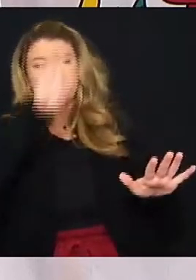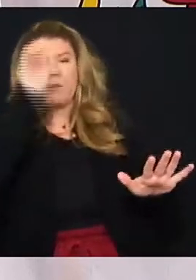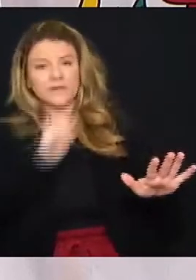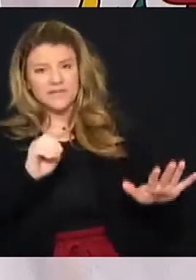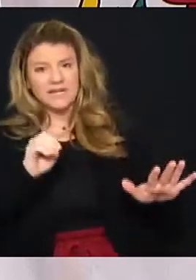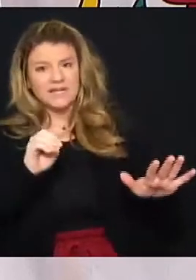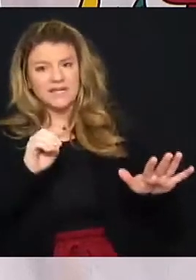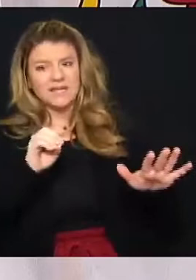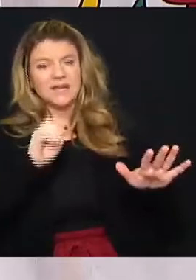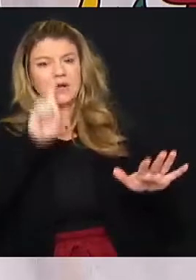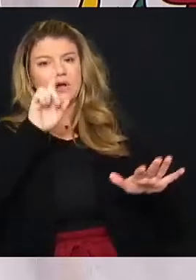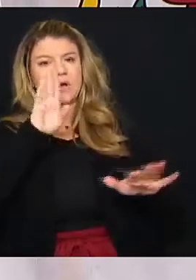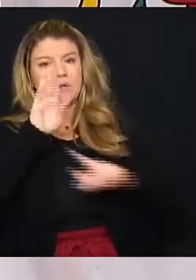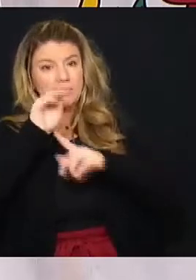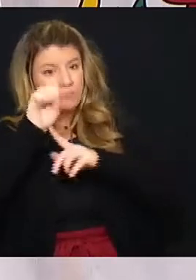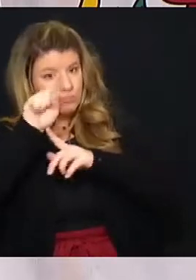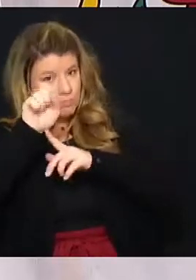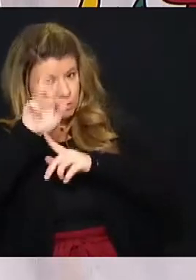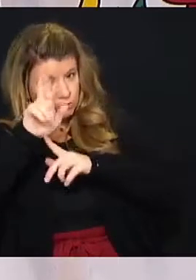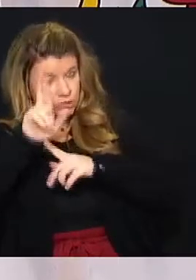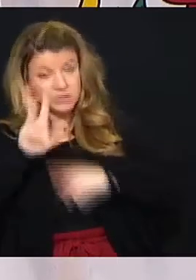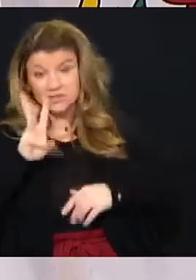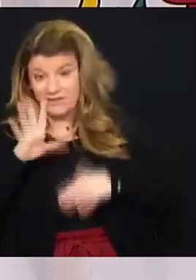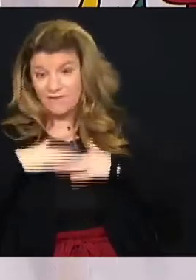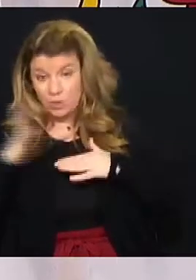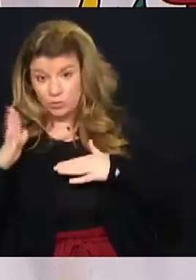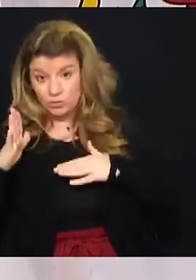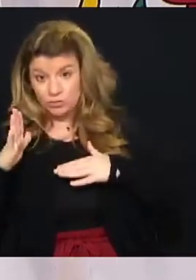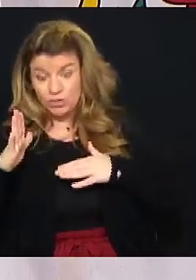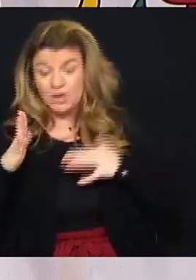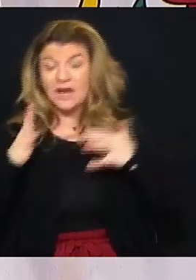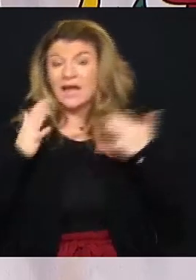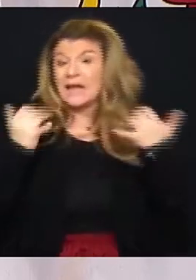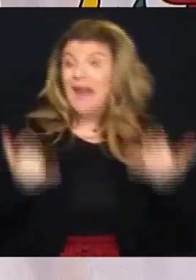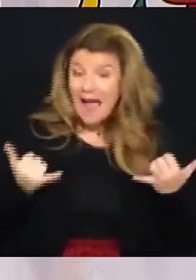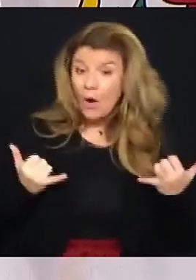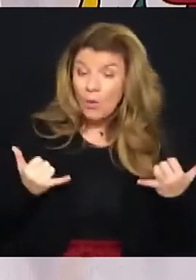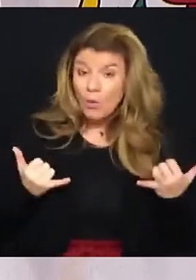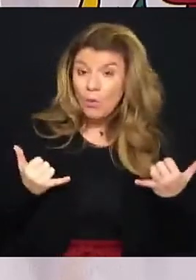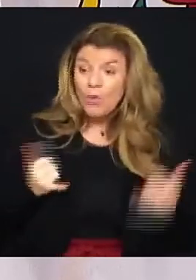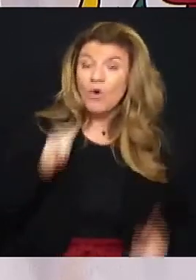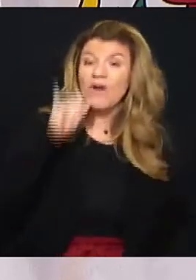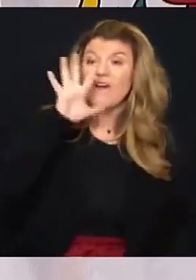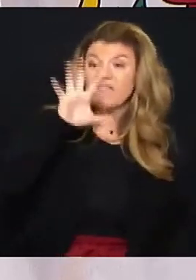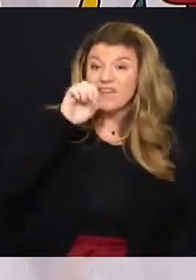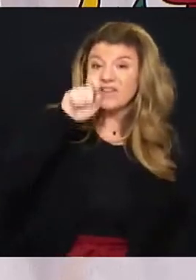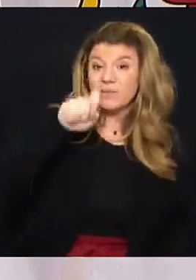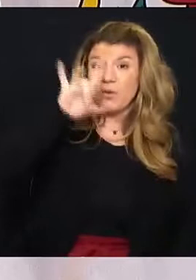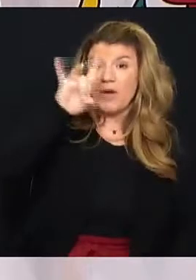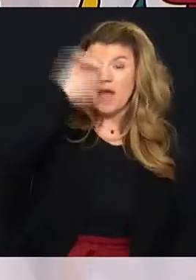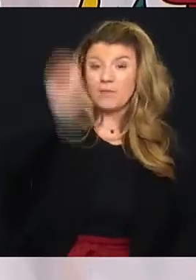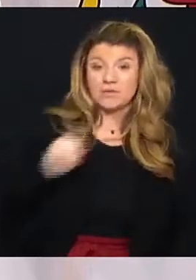24% had gotten their booster shot, 65 and older. Now we're at 50.8%. We're at